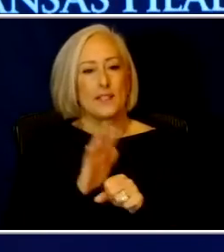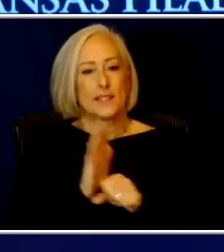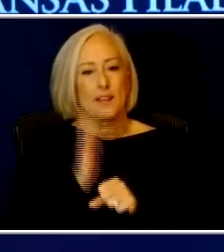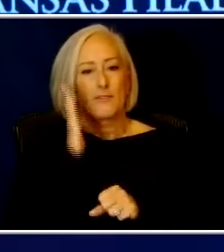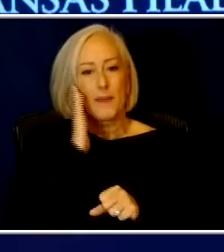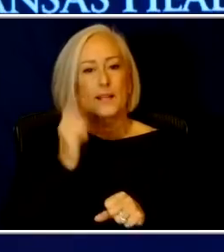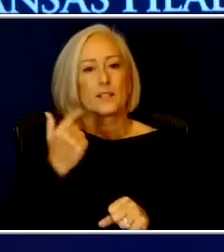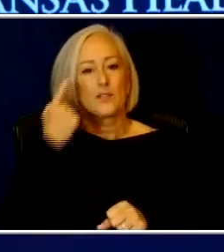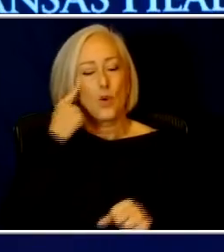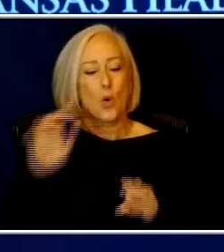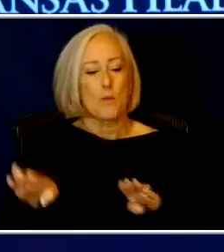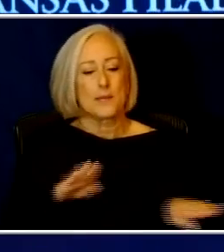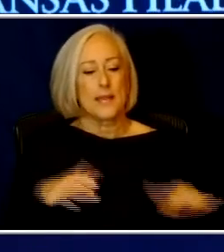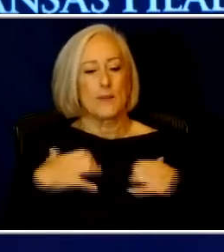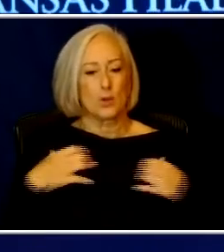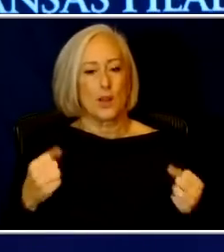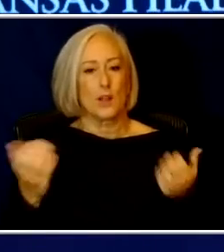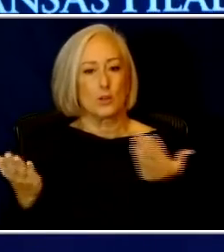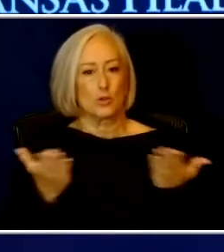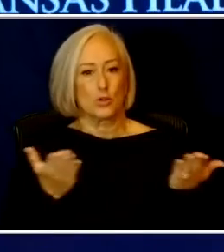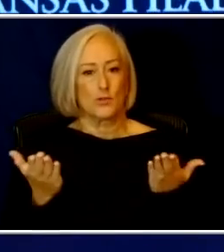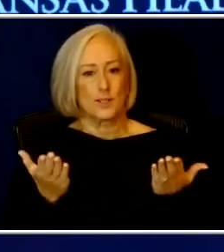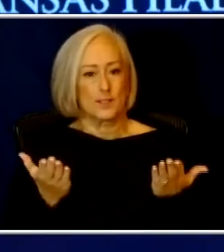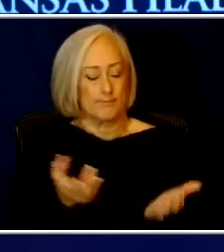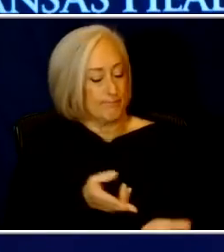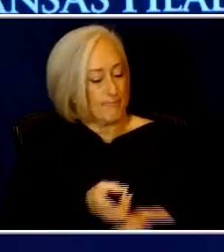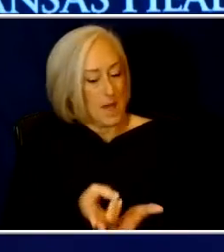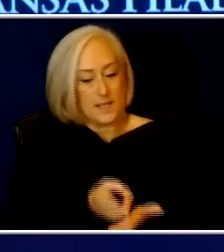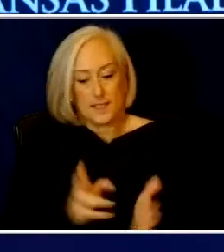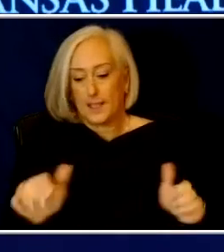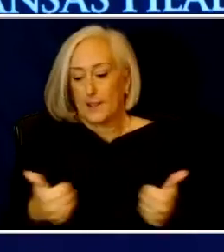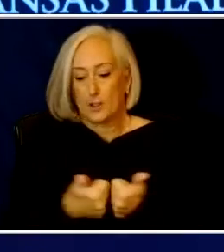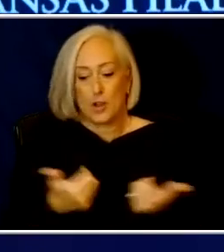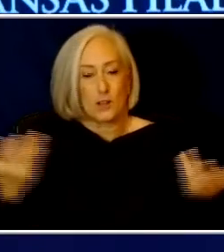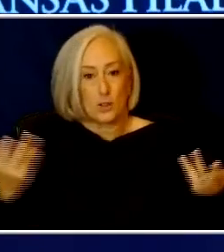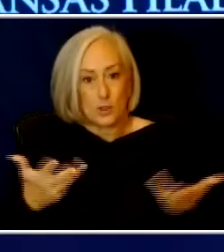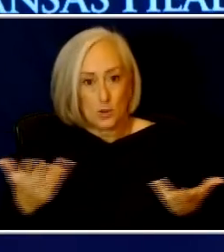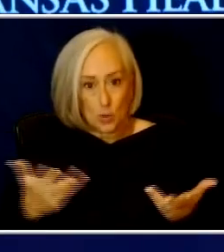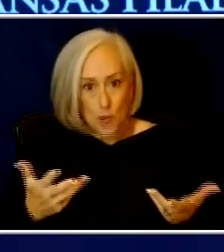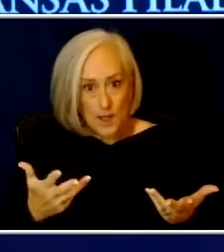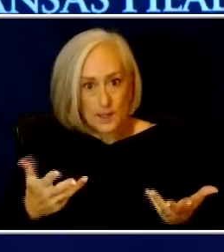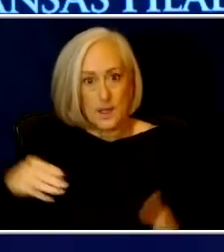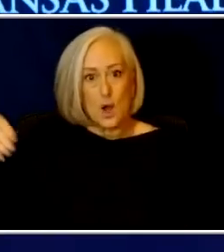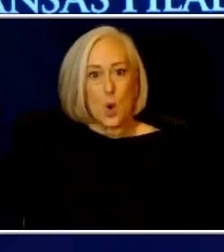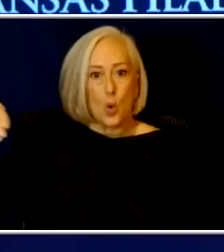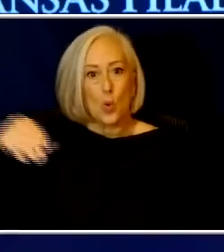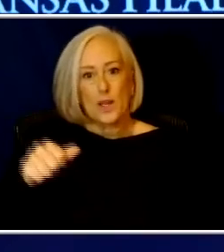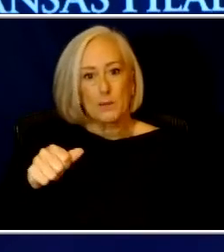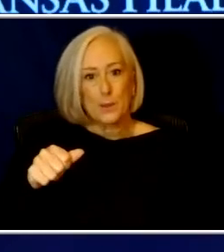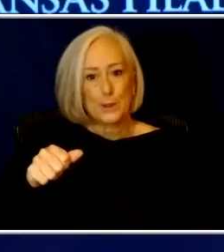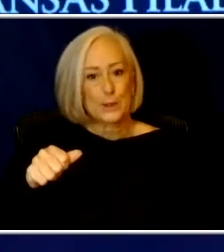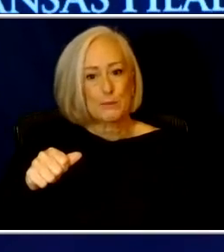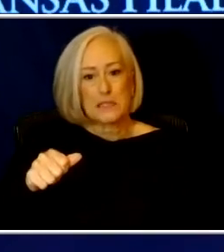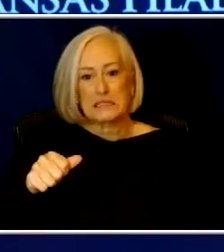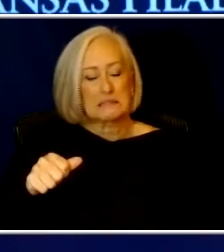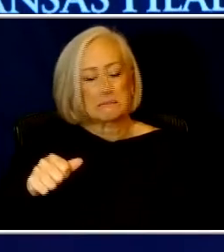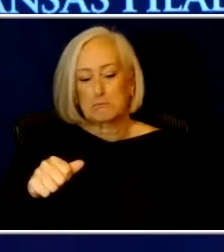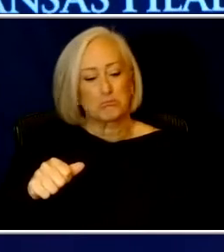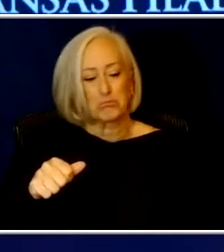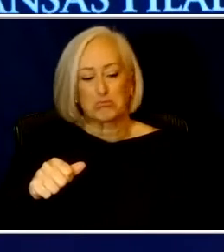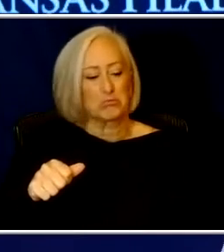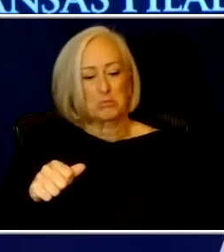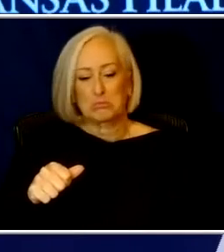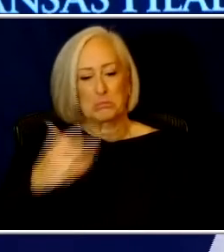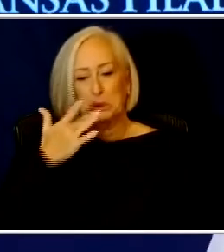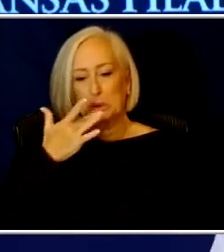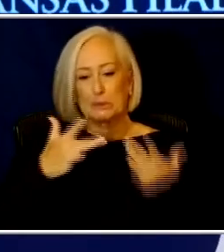services. But I'm being really honest. Part of the challenge of behavioral health services is reimbursement is so lacking that if you don't do